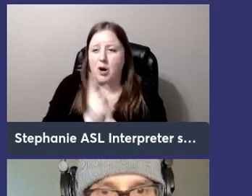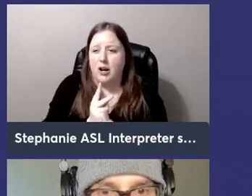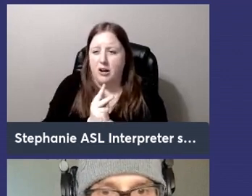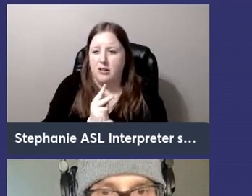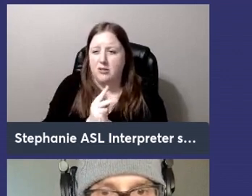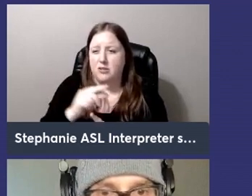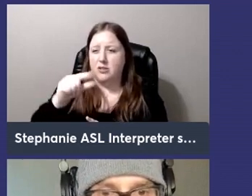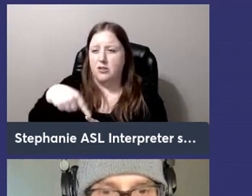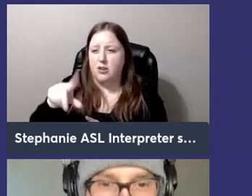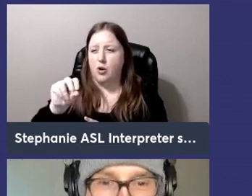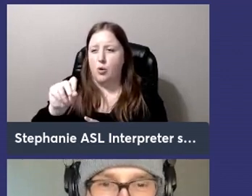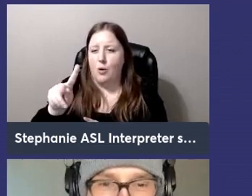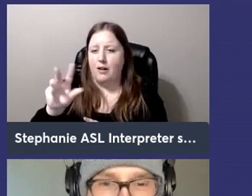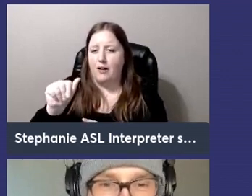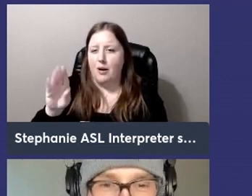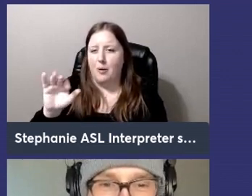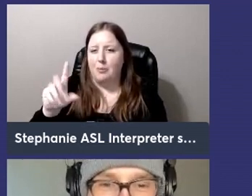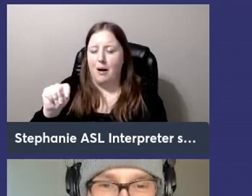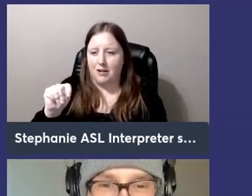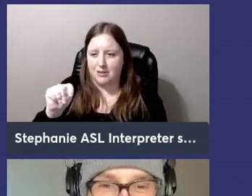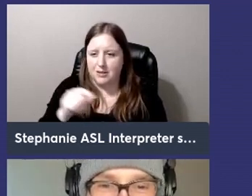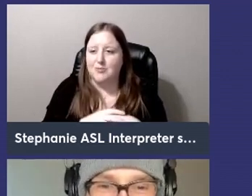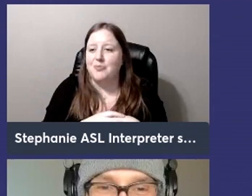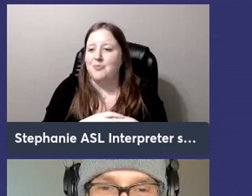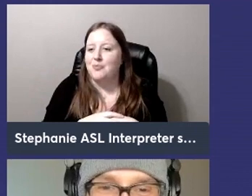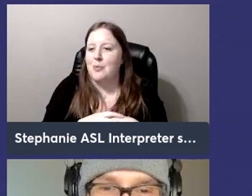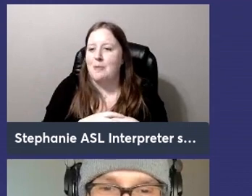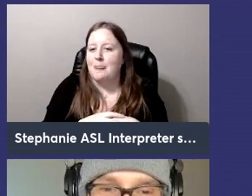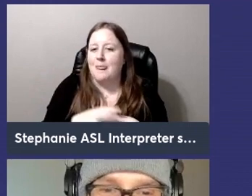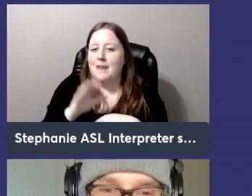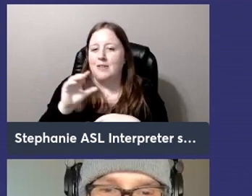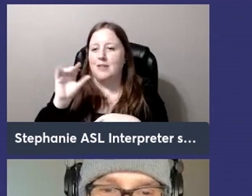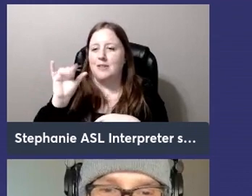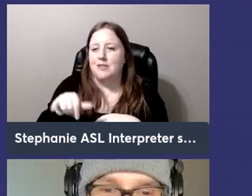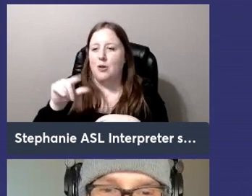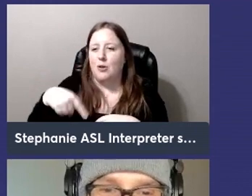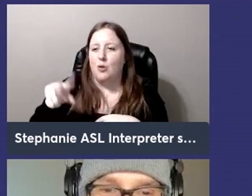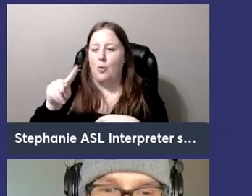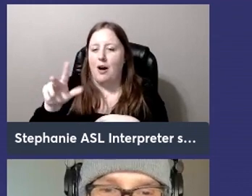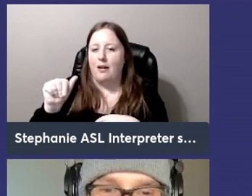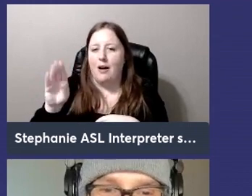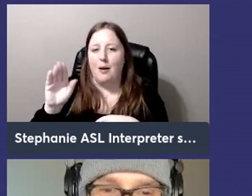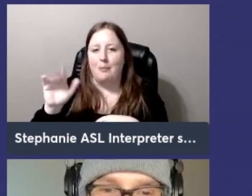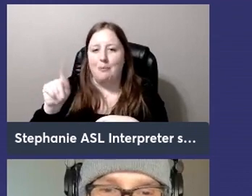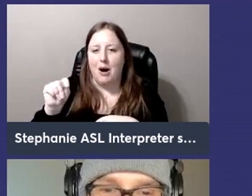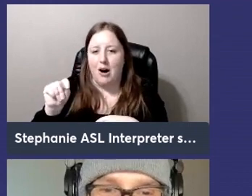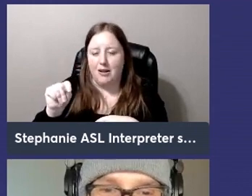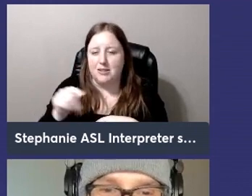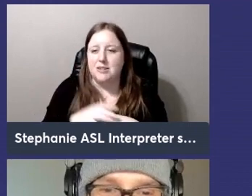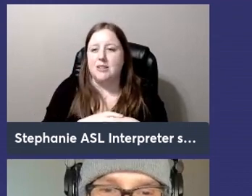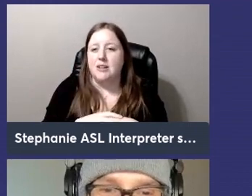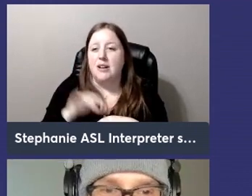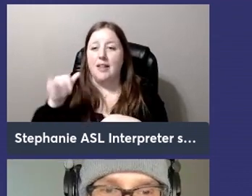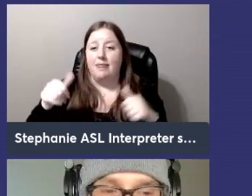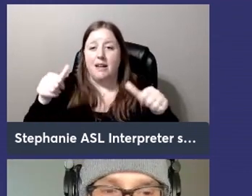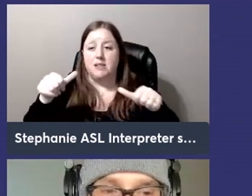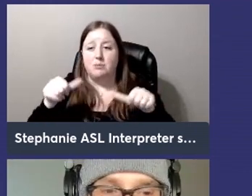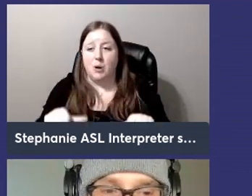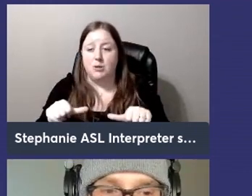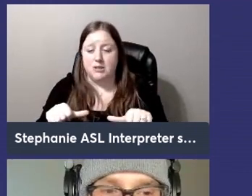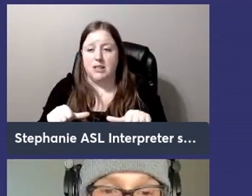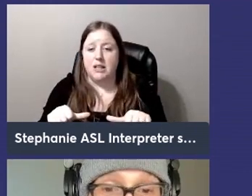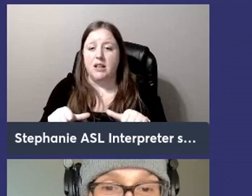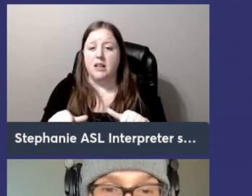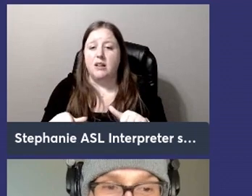called Quackabot, which is a code searching tool. So this is Quackabot. This is actually posting to Amplify hosting, which is super